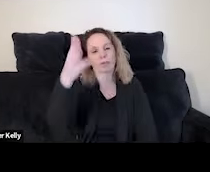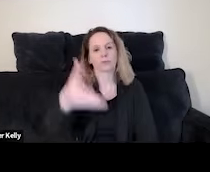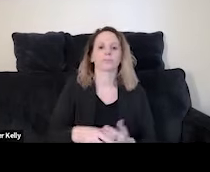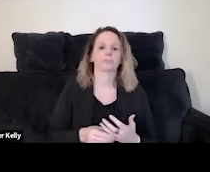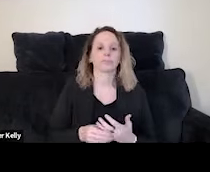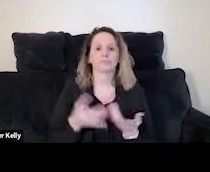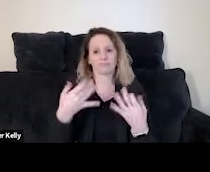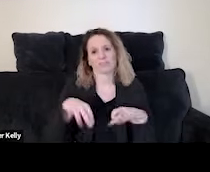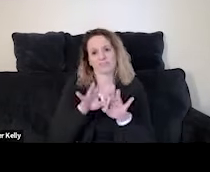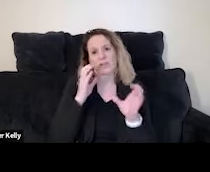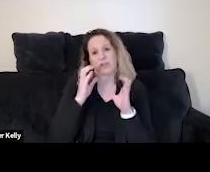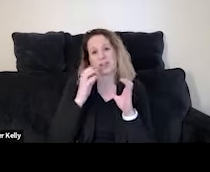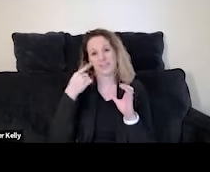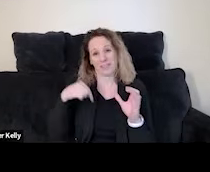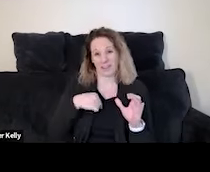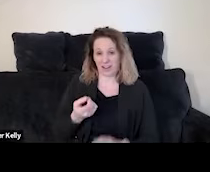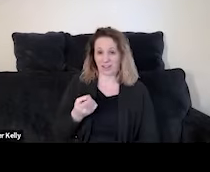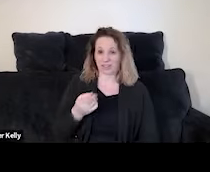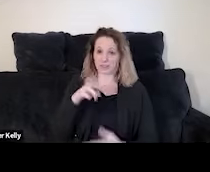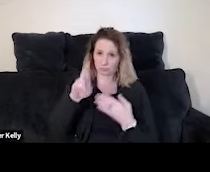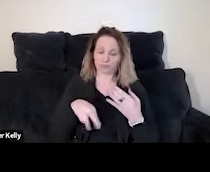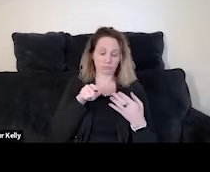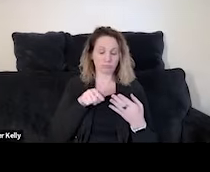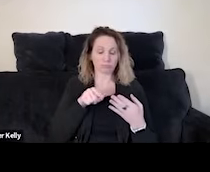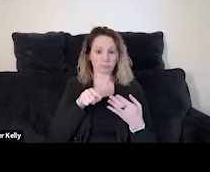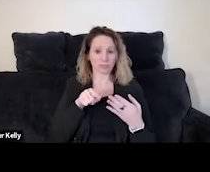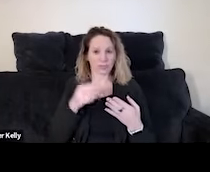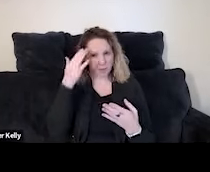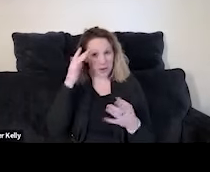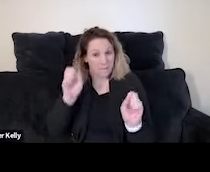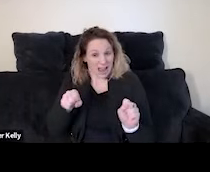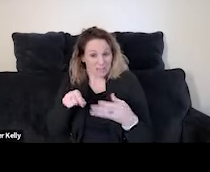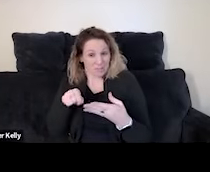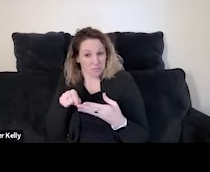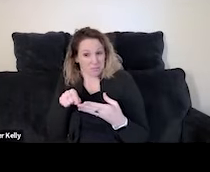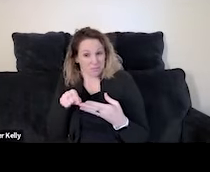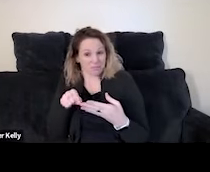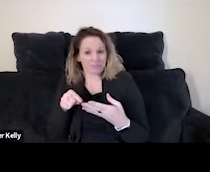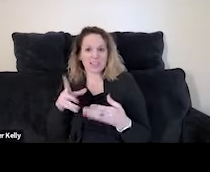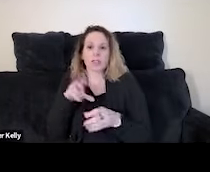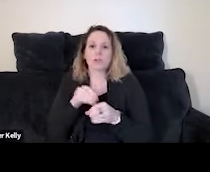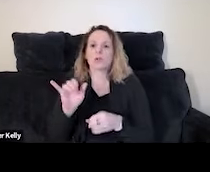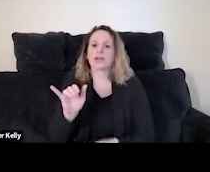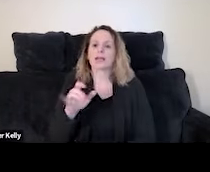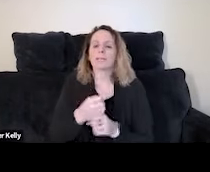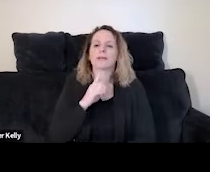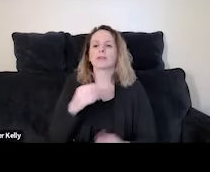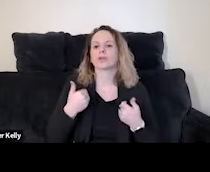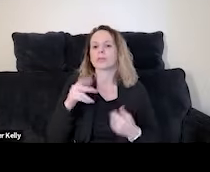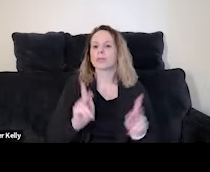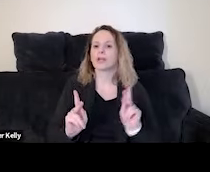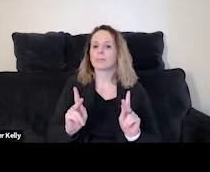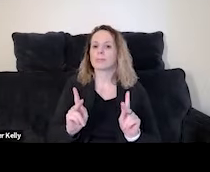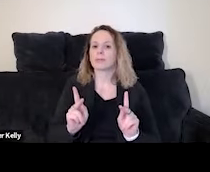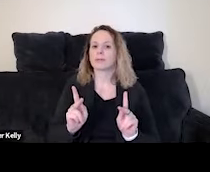important conversations in order for us to get to the outcomes that we know are possible, including things like making sure that young people stay